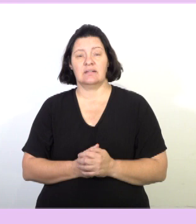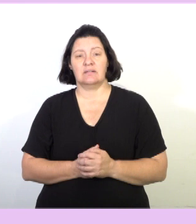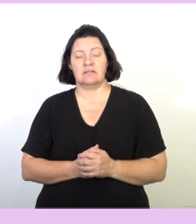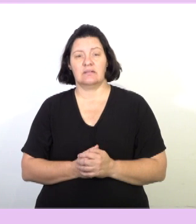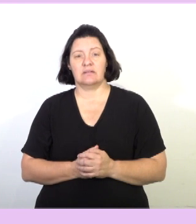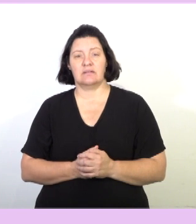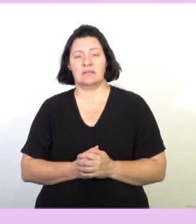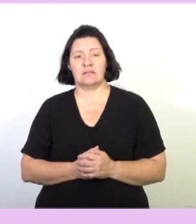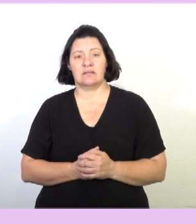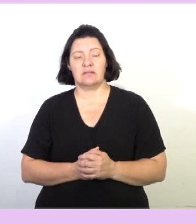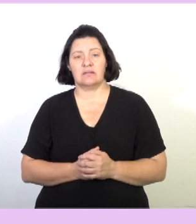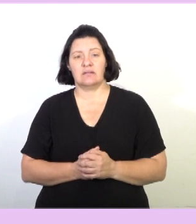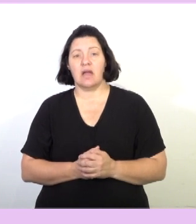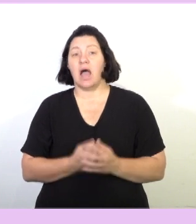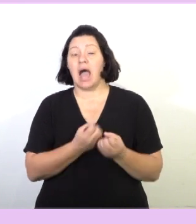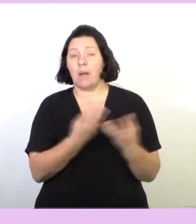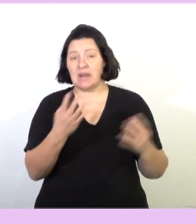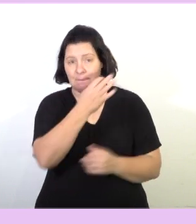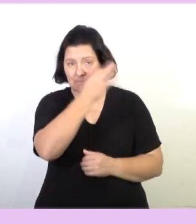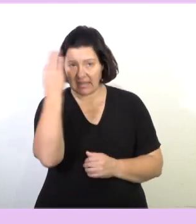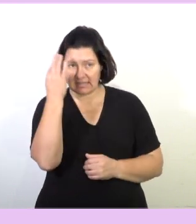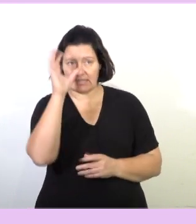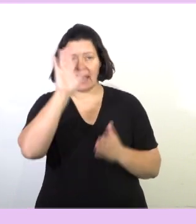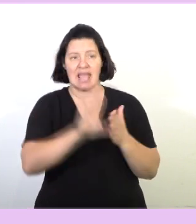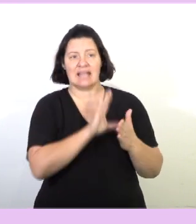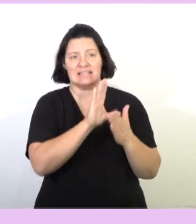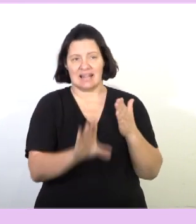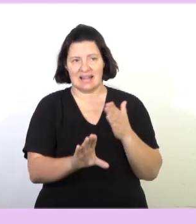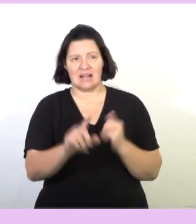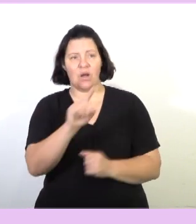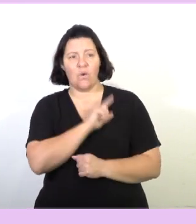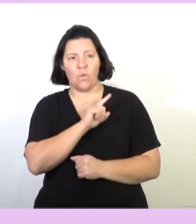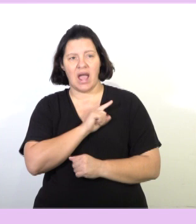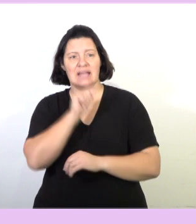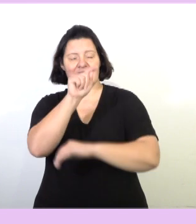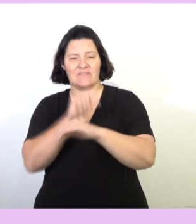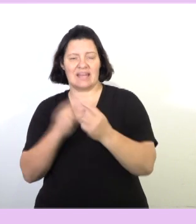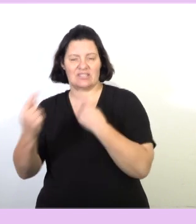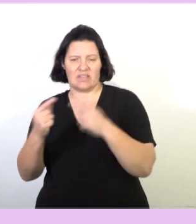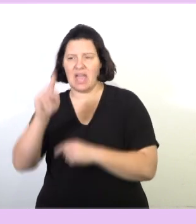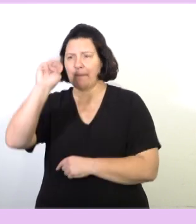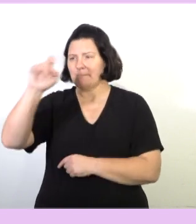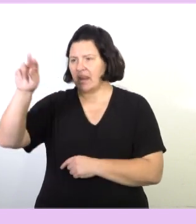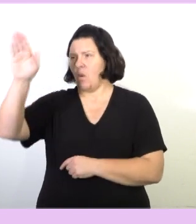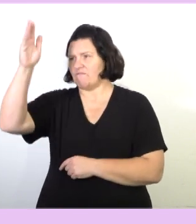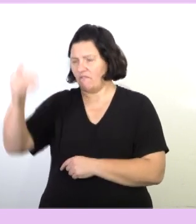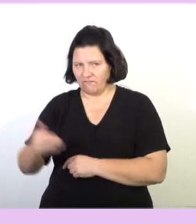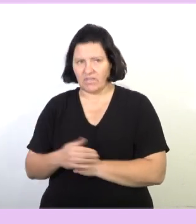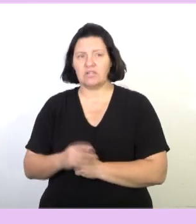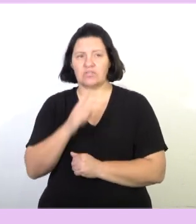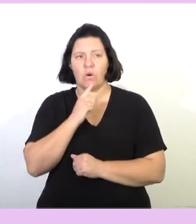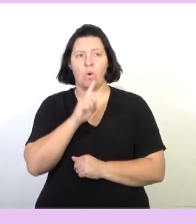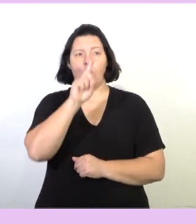multiply, before the number of minutes will be cancelled because they divide one another, then we can